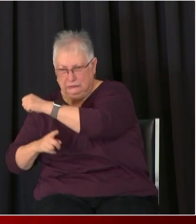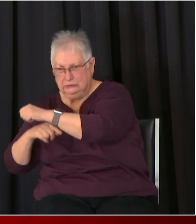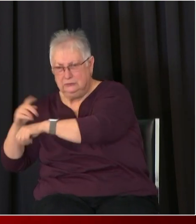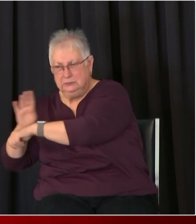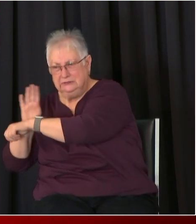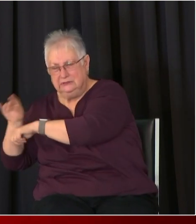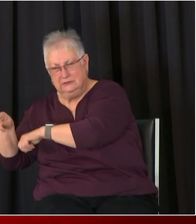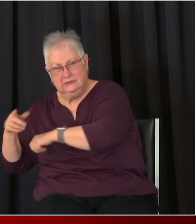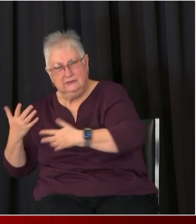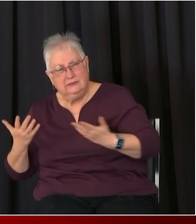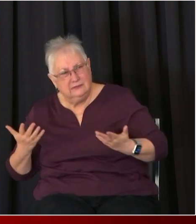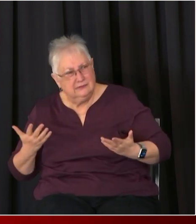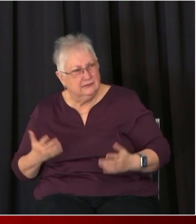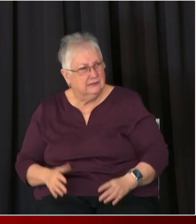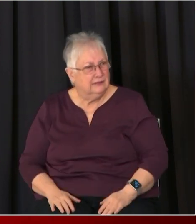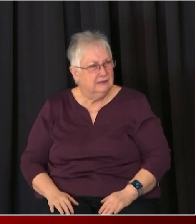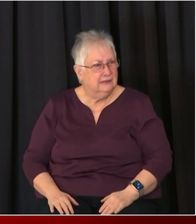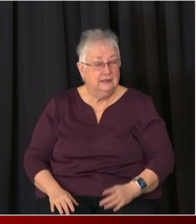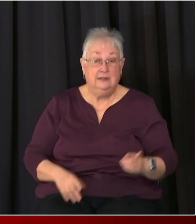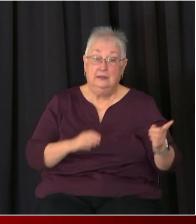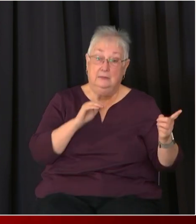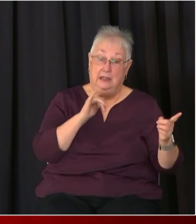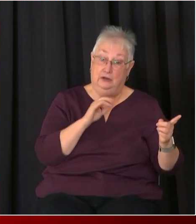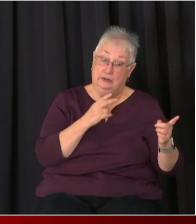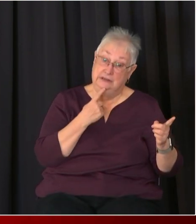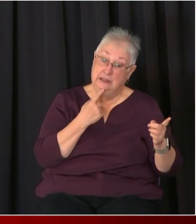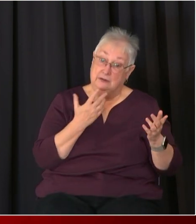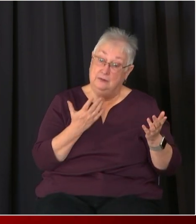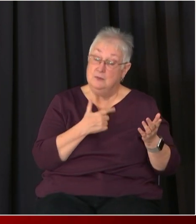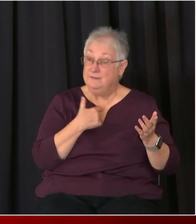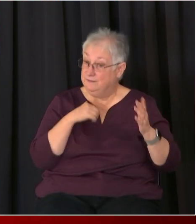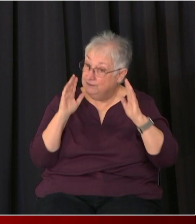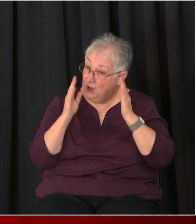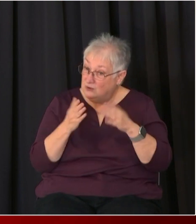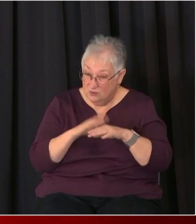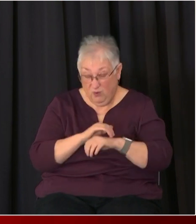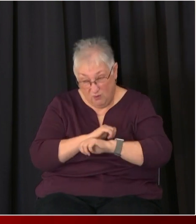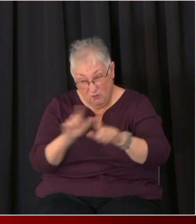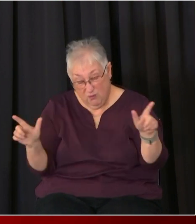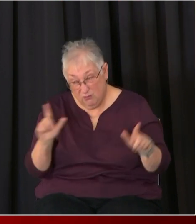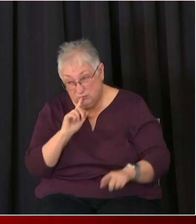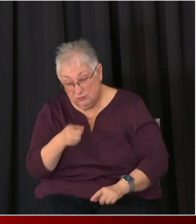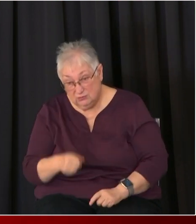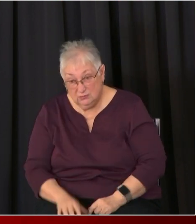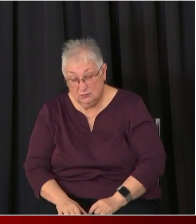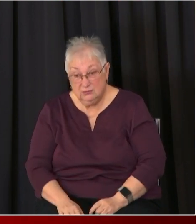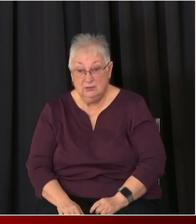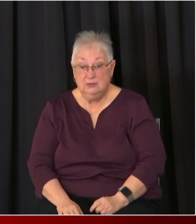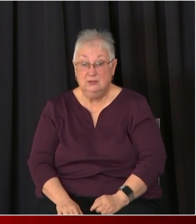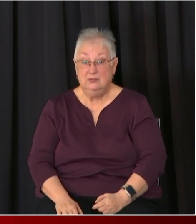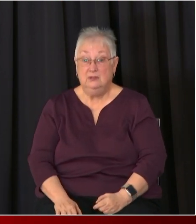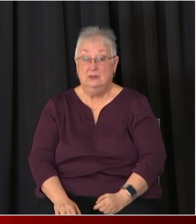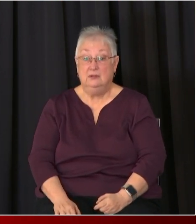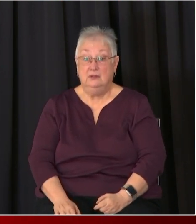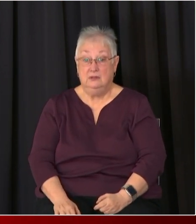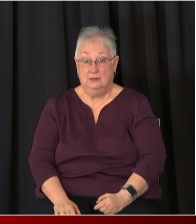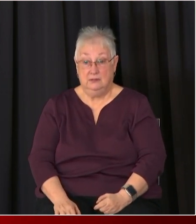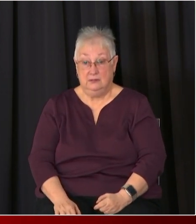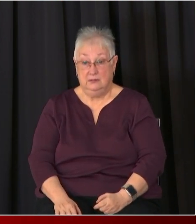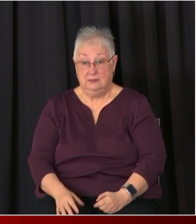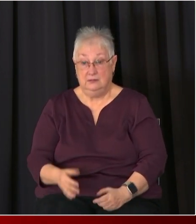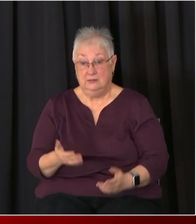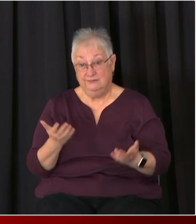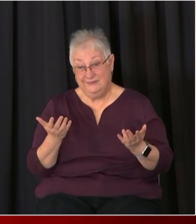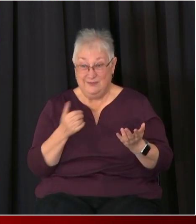businesses? Well, we're focusing on everybody. I'm not really sure how to answer that question. We